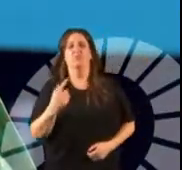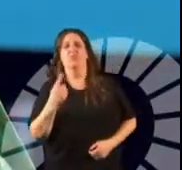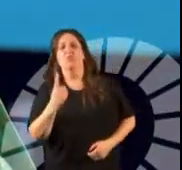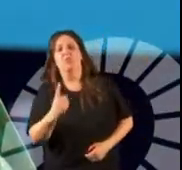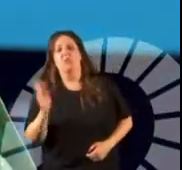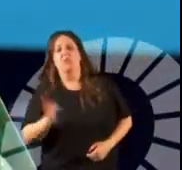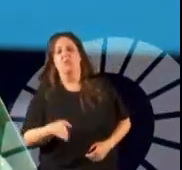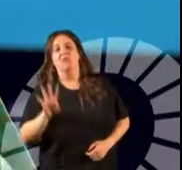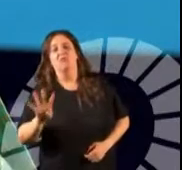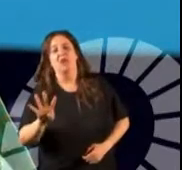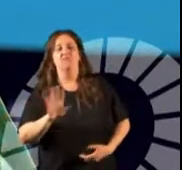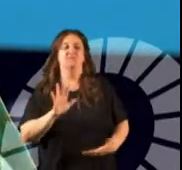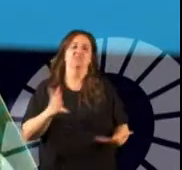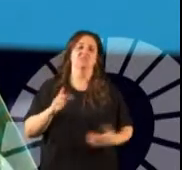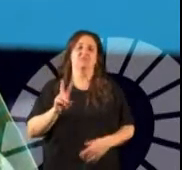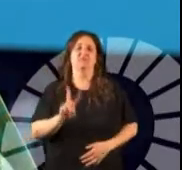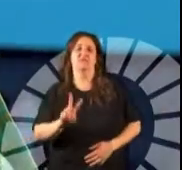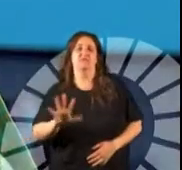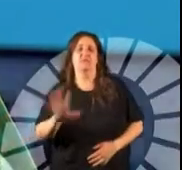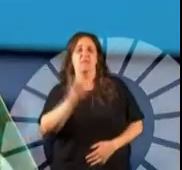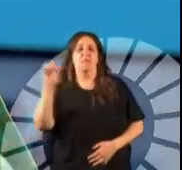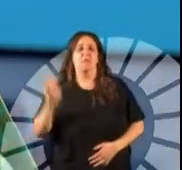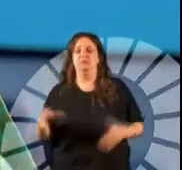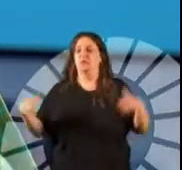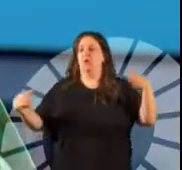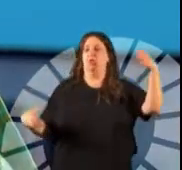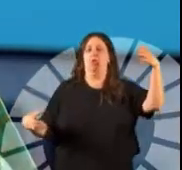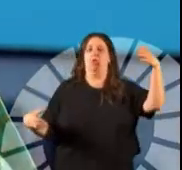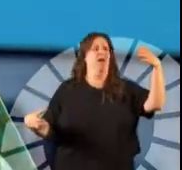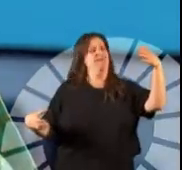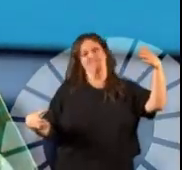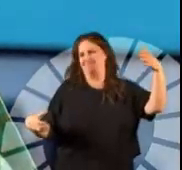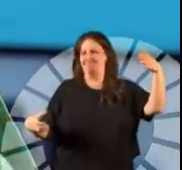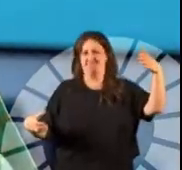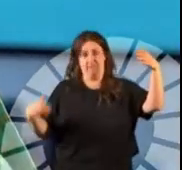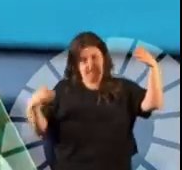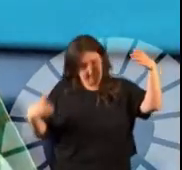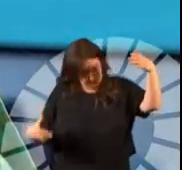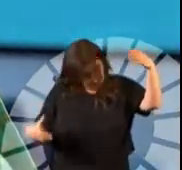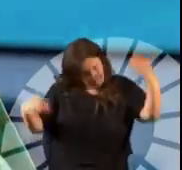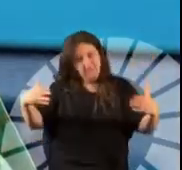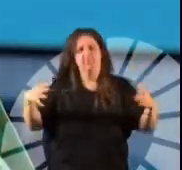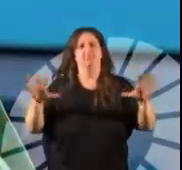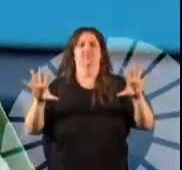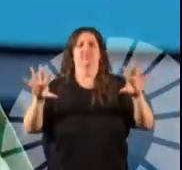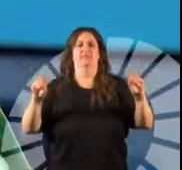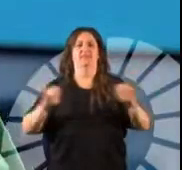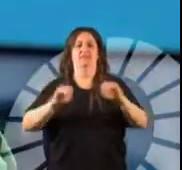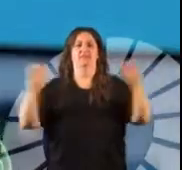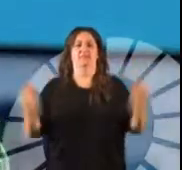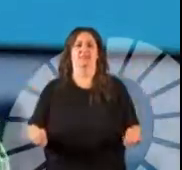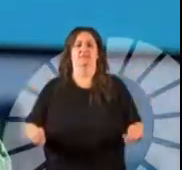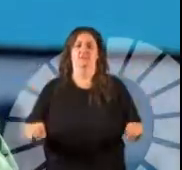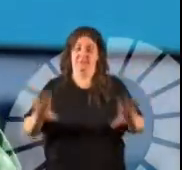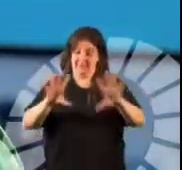is one half, where both men and women are together. Thank you.